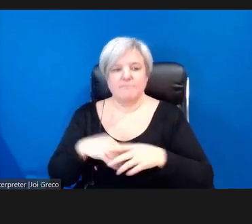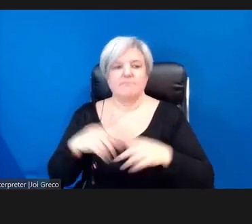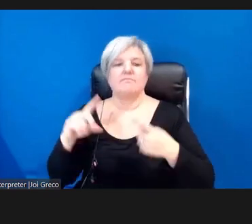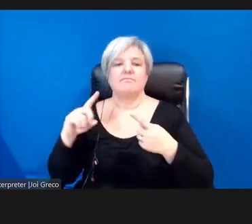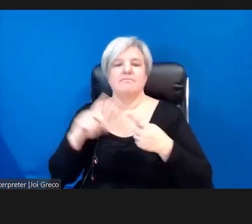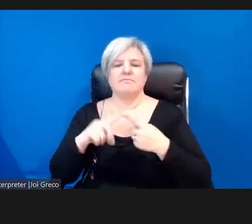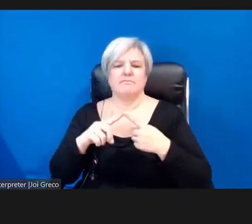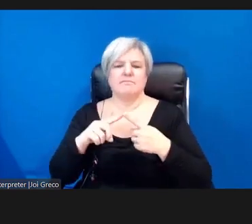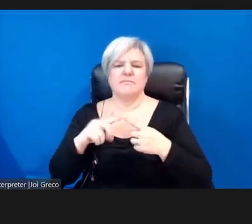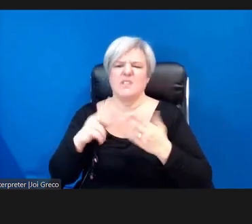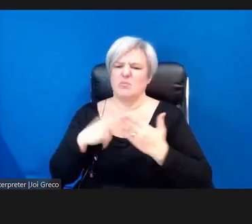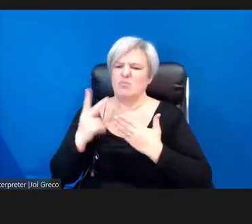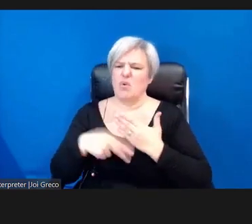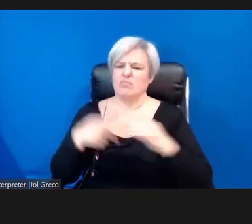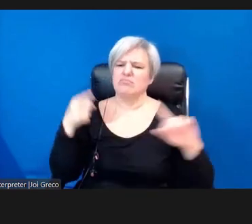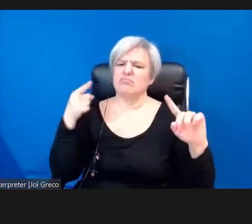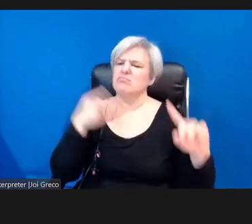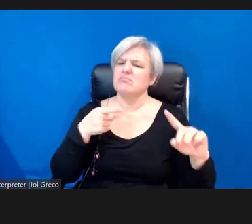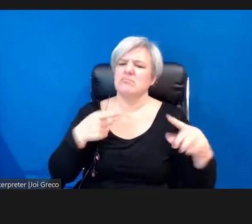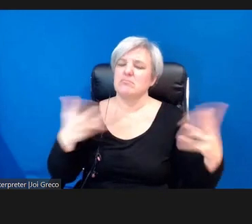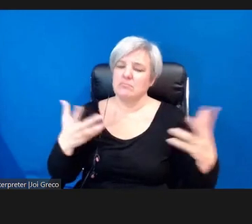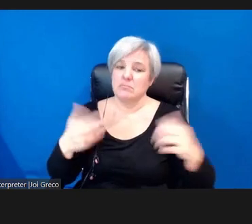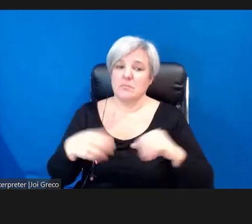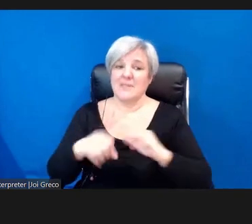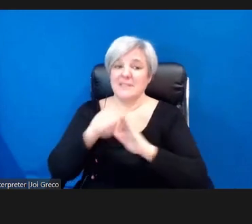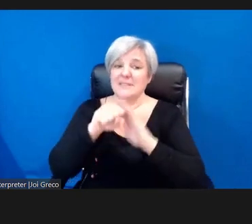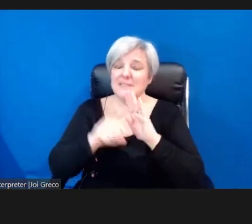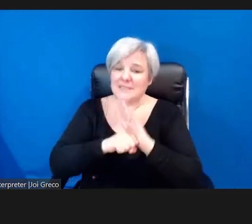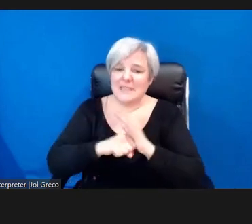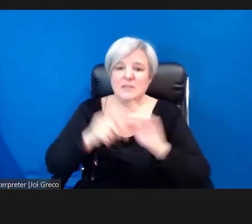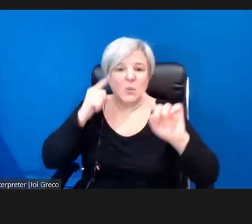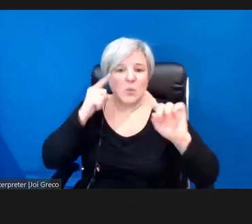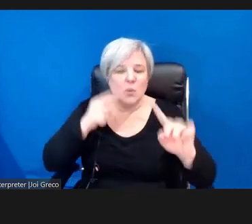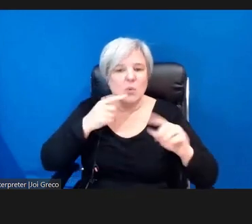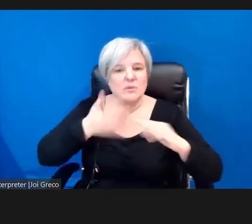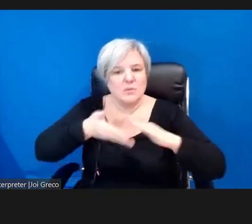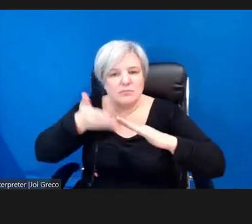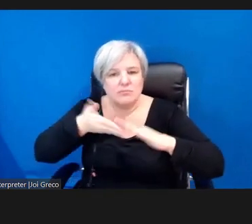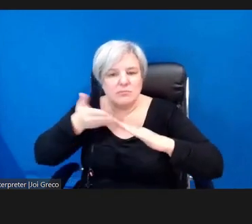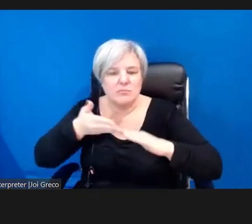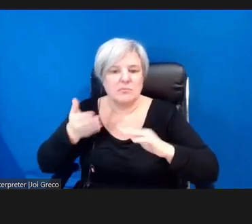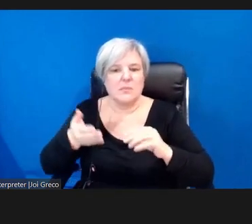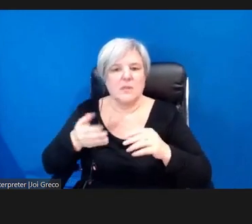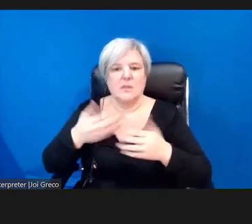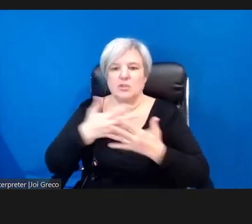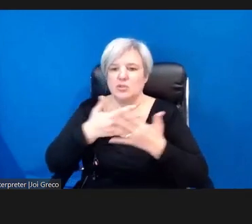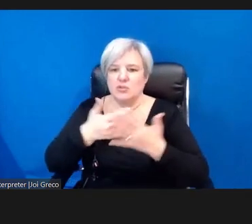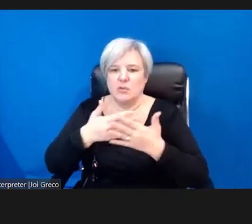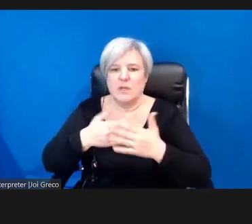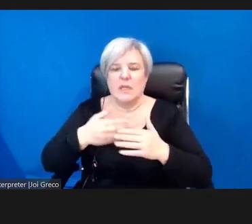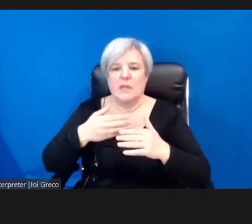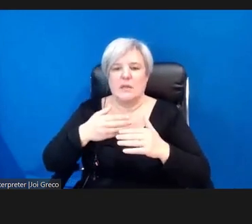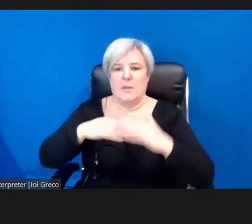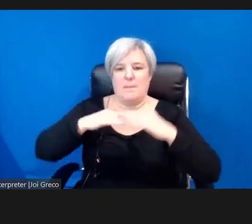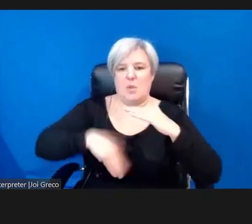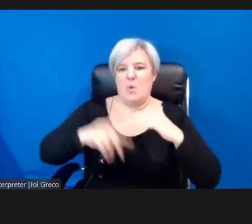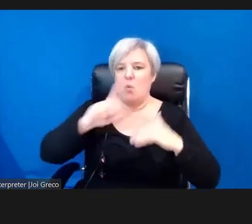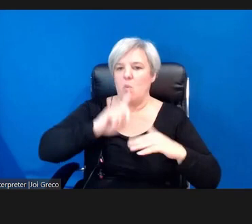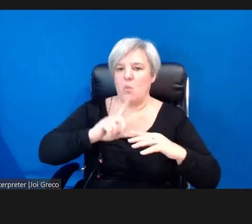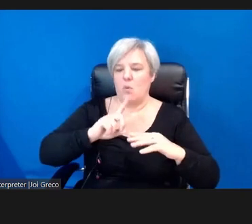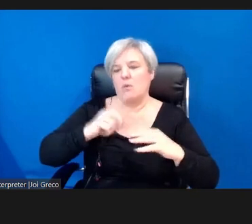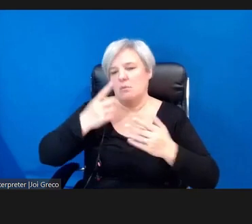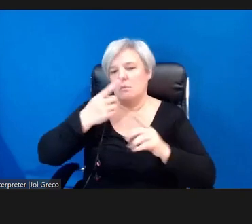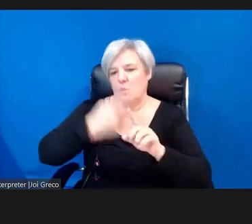Under program objectives, states are encouraged to sustain or improve screening no later than 1 month of age. The